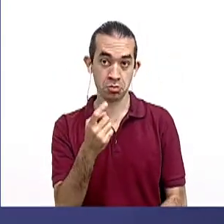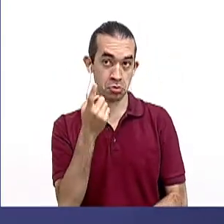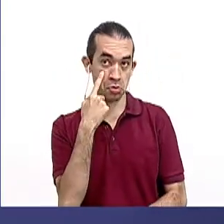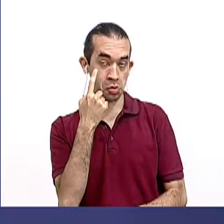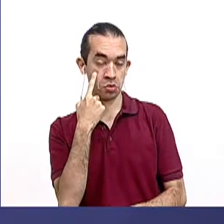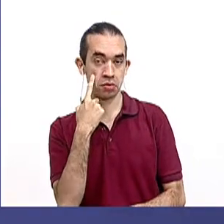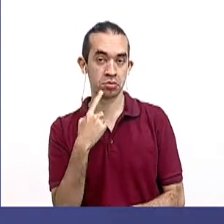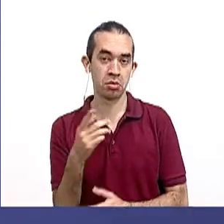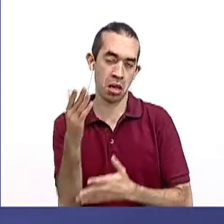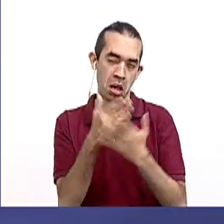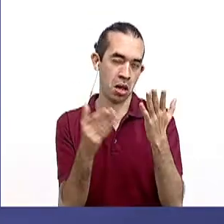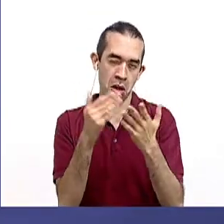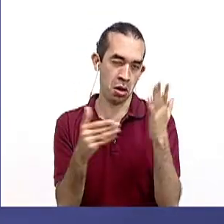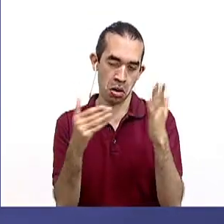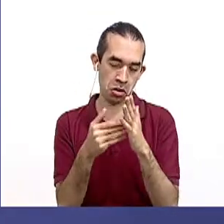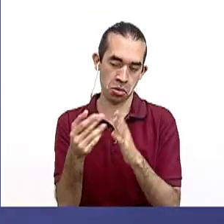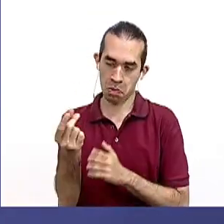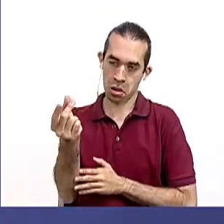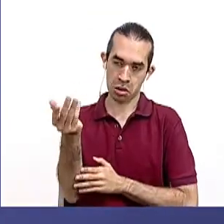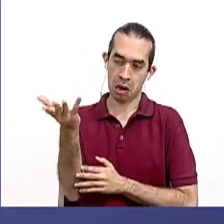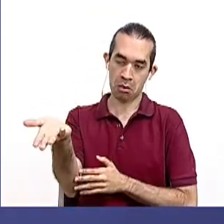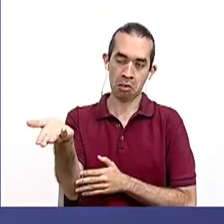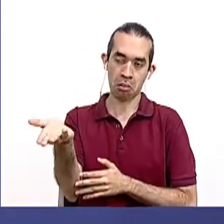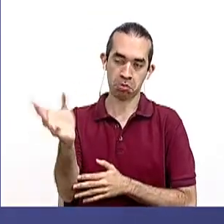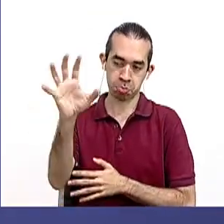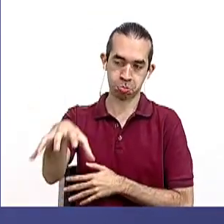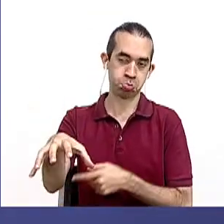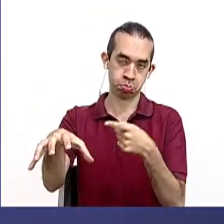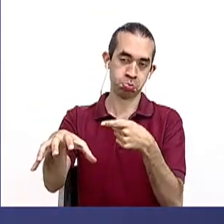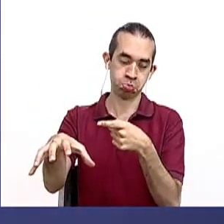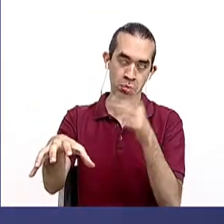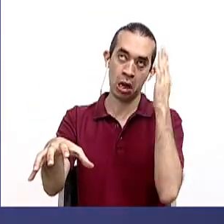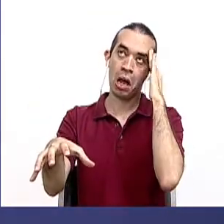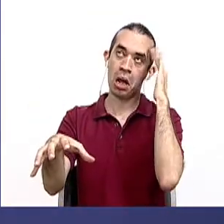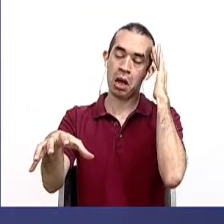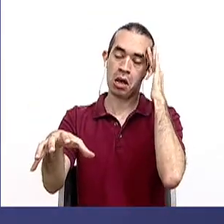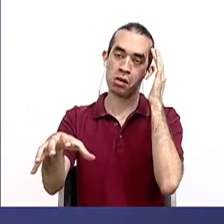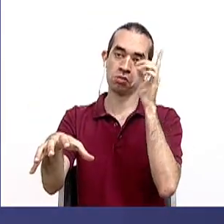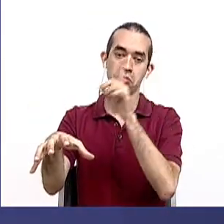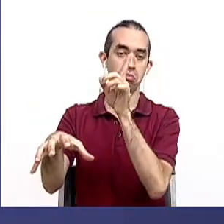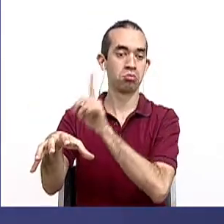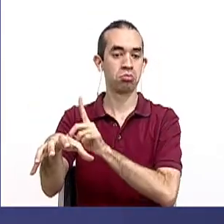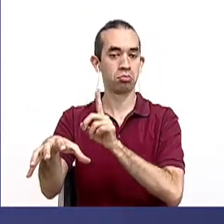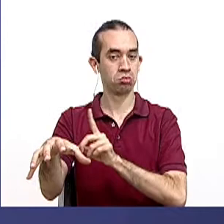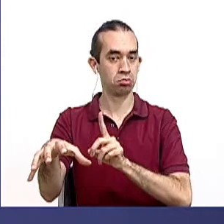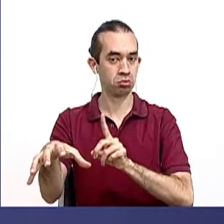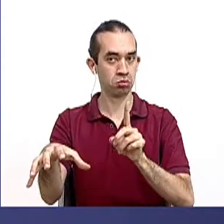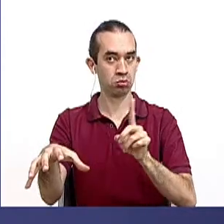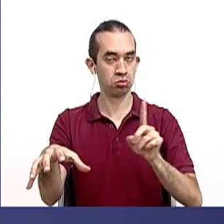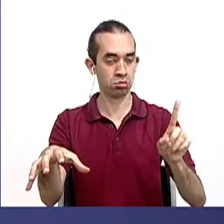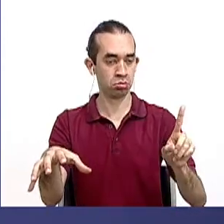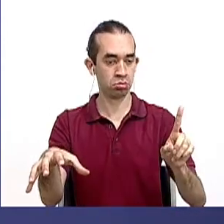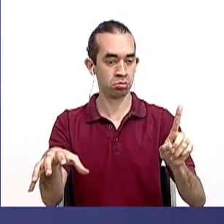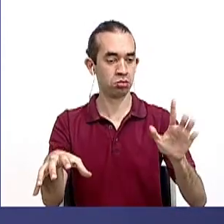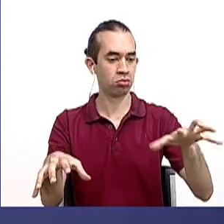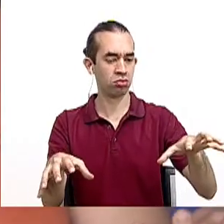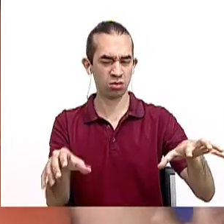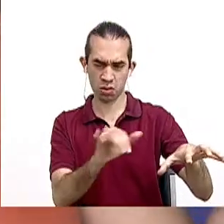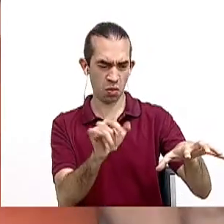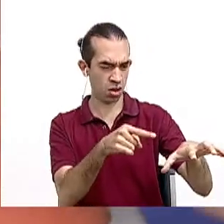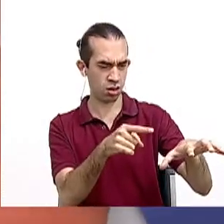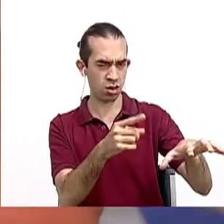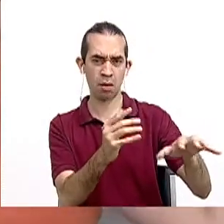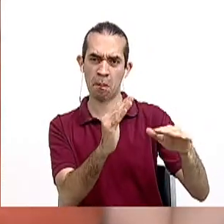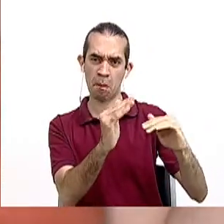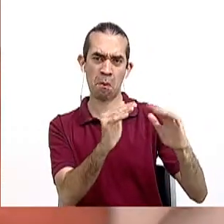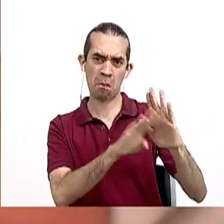one thing costs a certain amount of money in one place and less or more in another place?